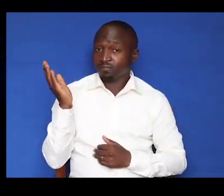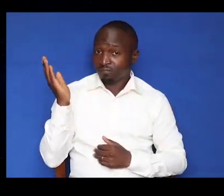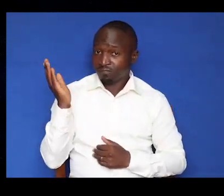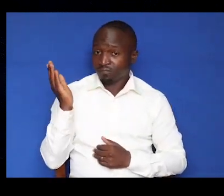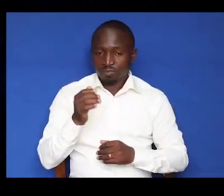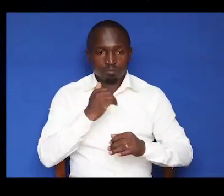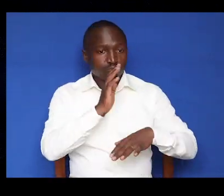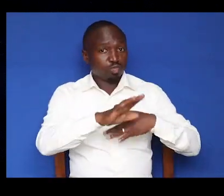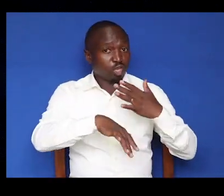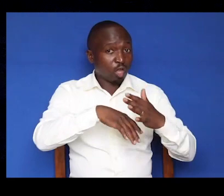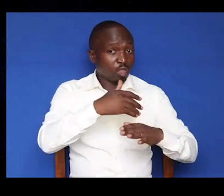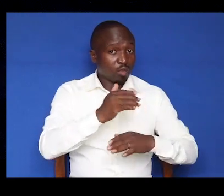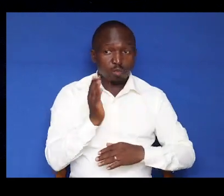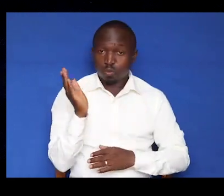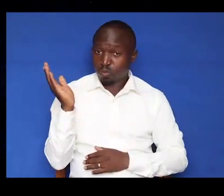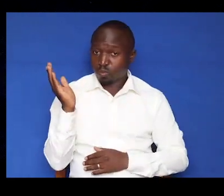This chemical composition,